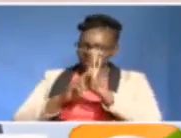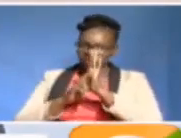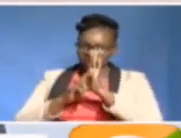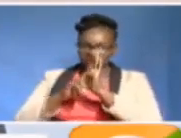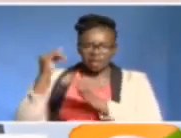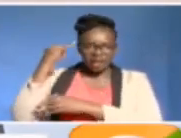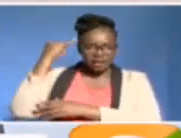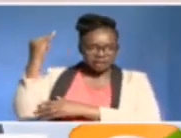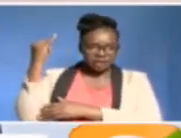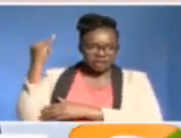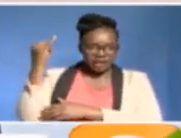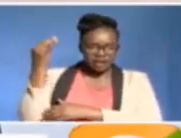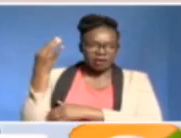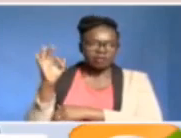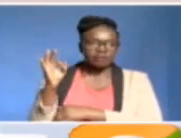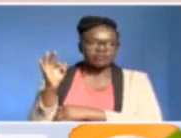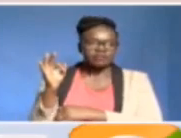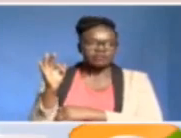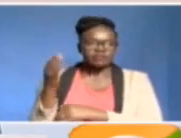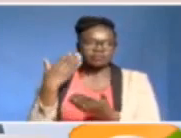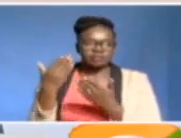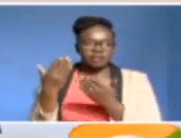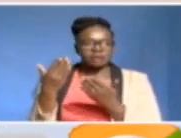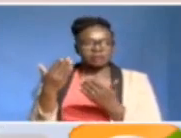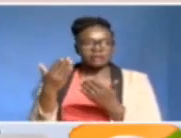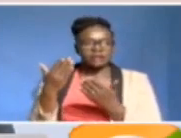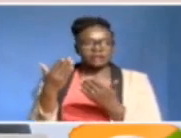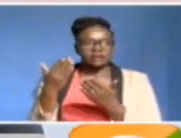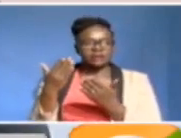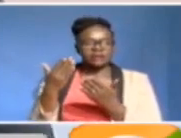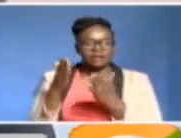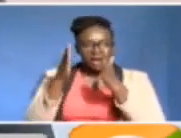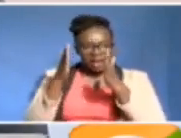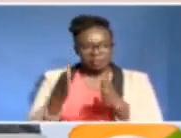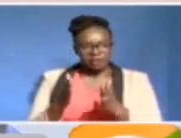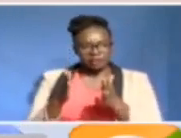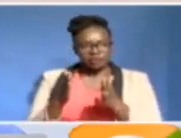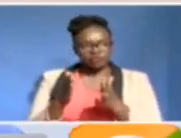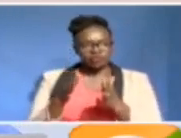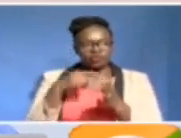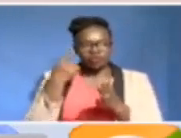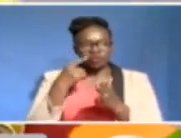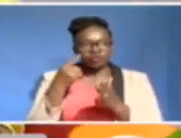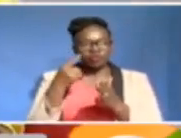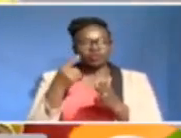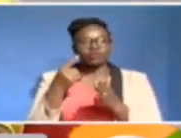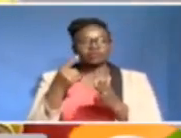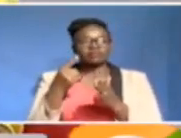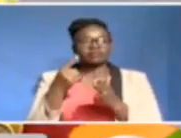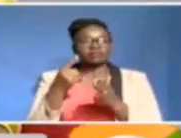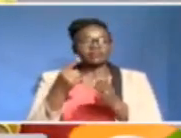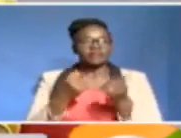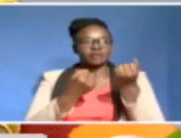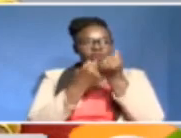idea of, well, slay queen or someone who's been sponsored or blessed, for lack of a better